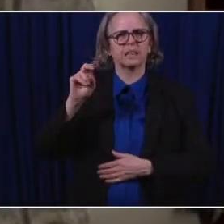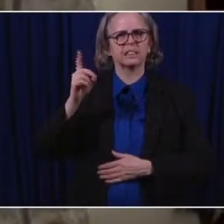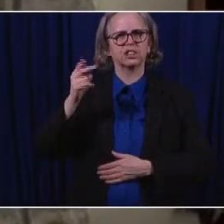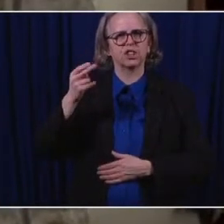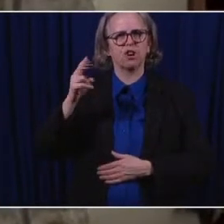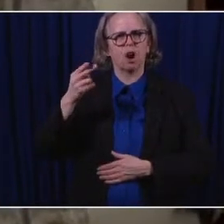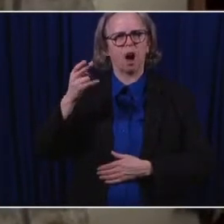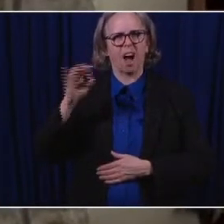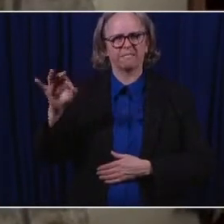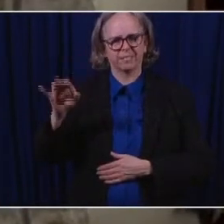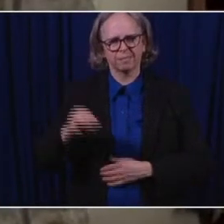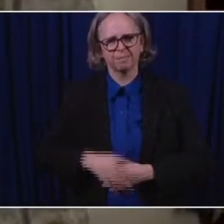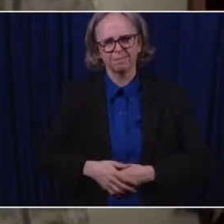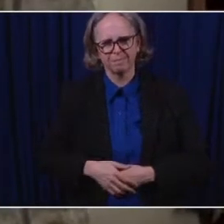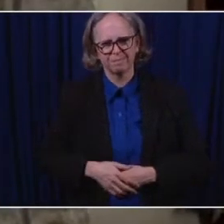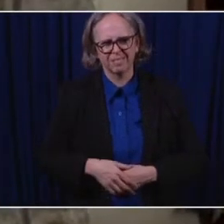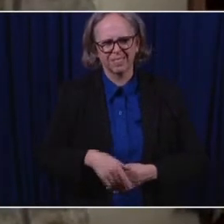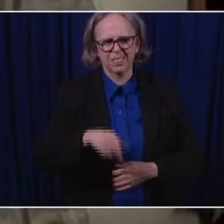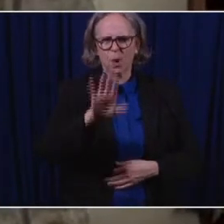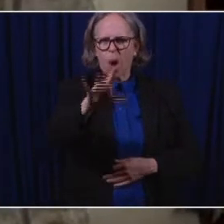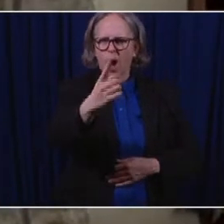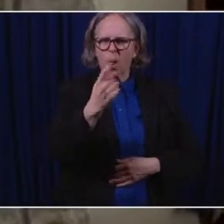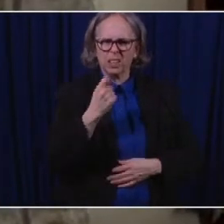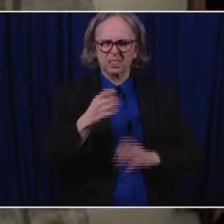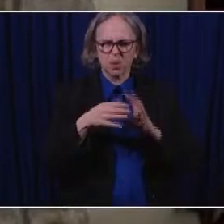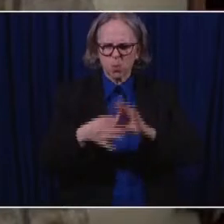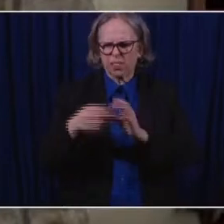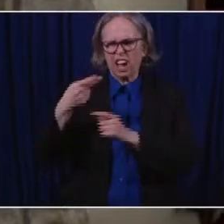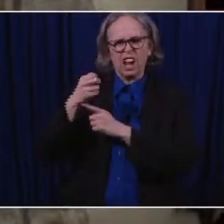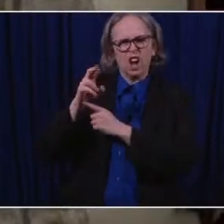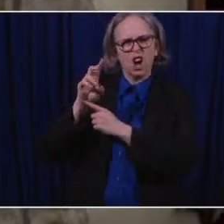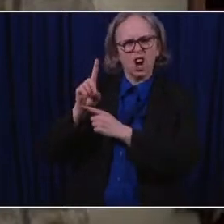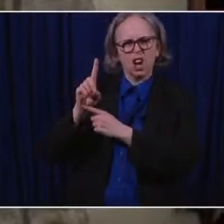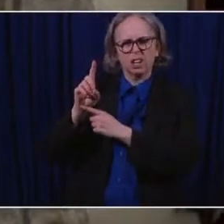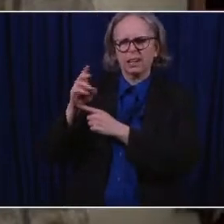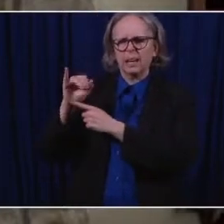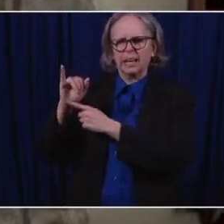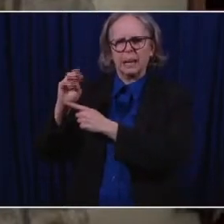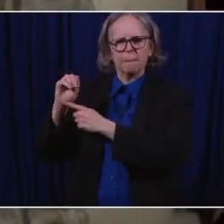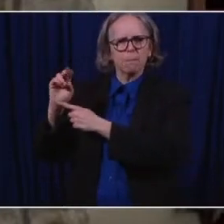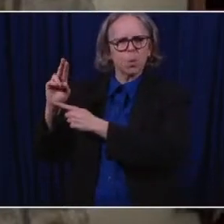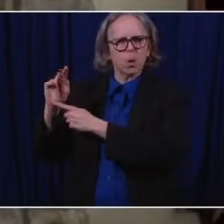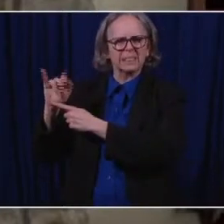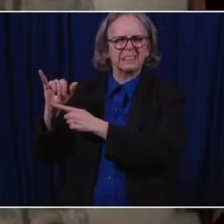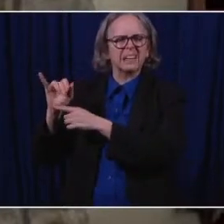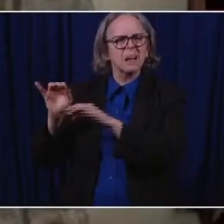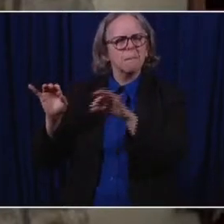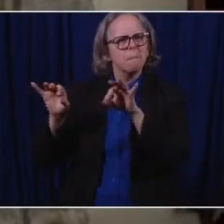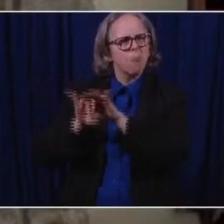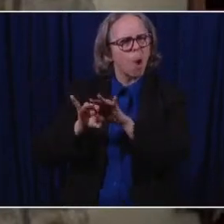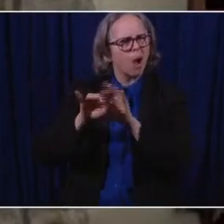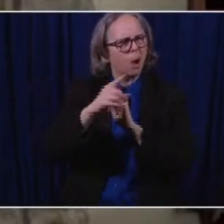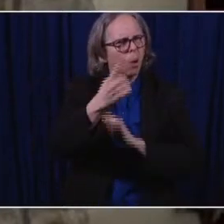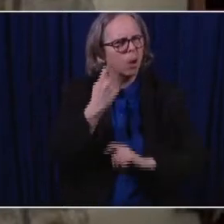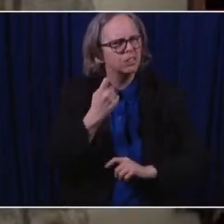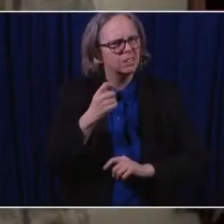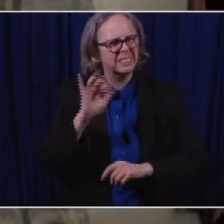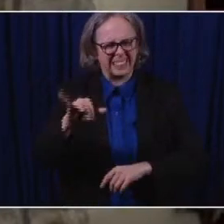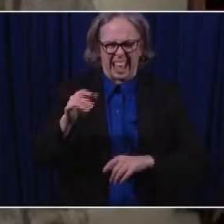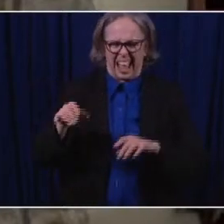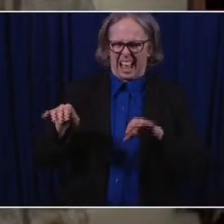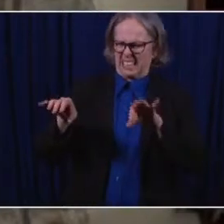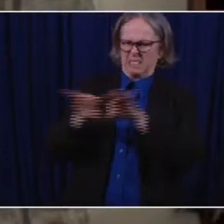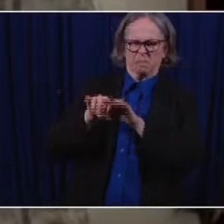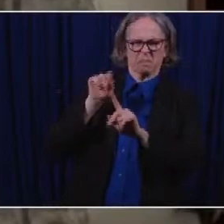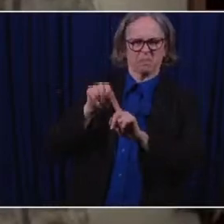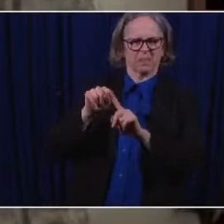really, really important one. And it is one that health authorities across the country are watching very, very closely. There are ways